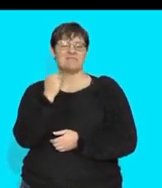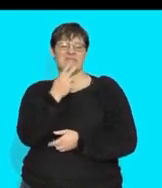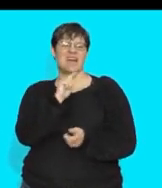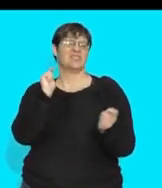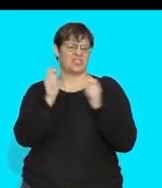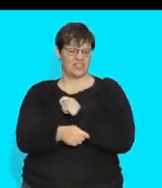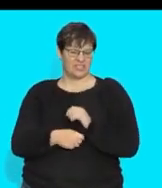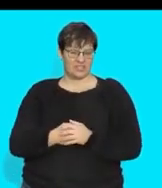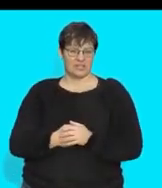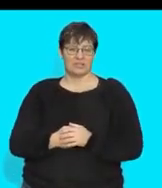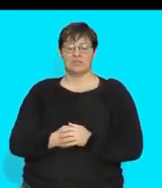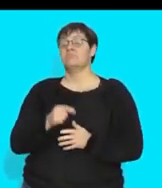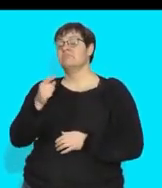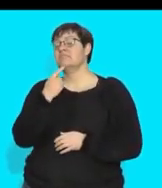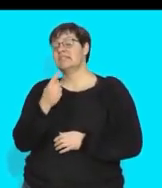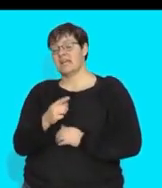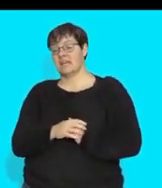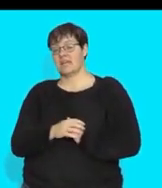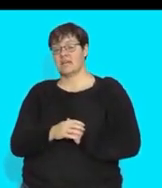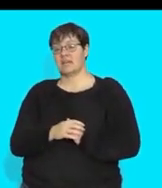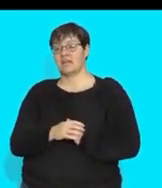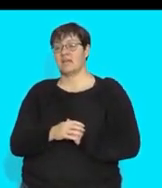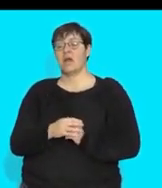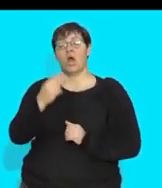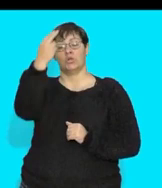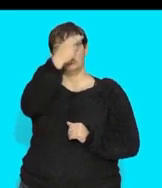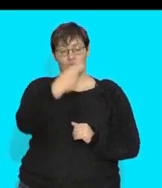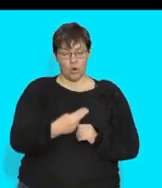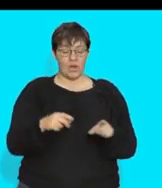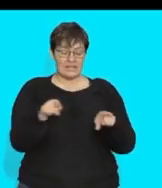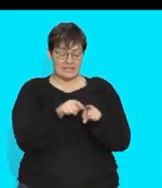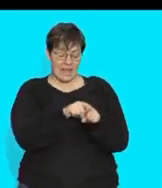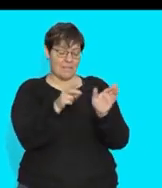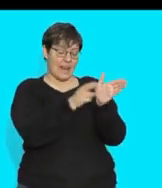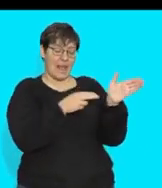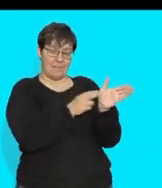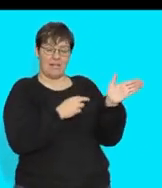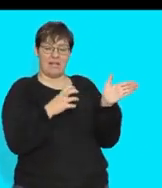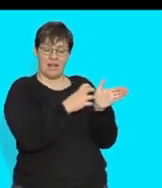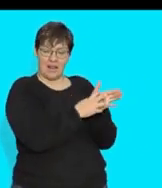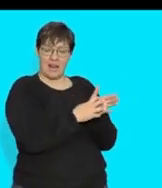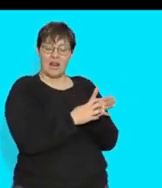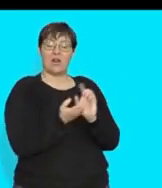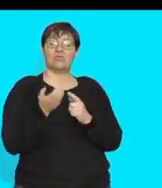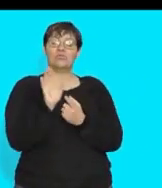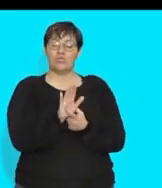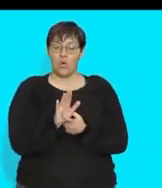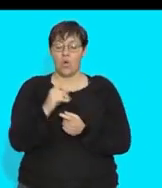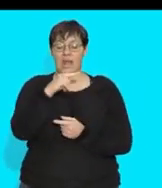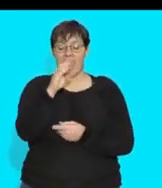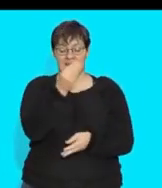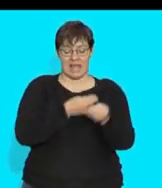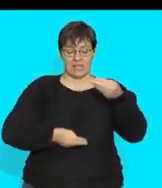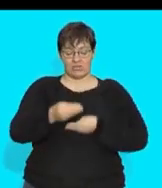change. It says draw and label a diagram showing gaseous exchange across